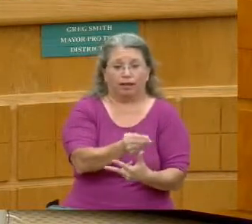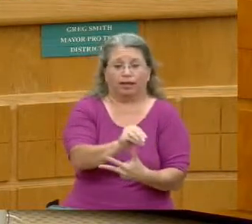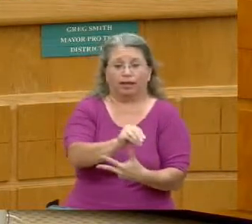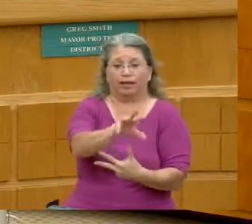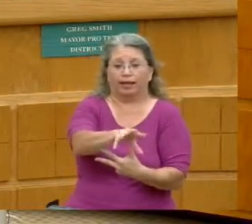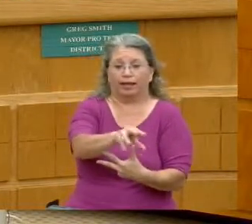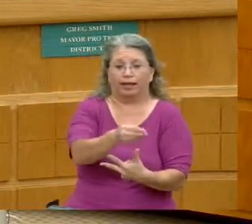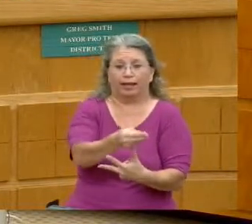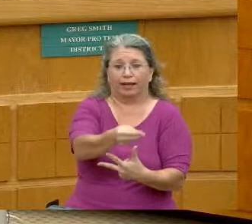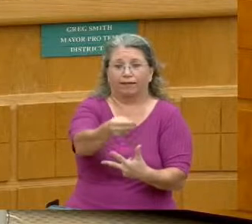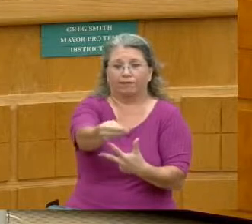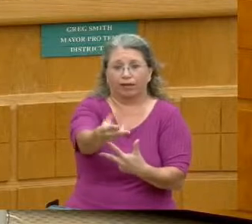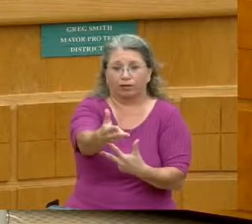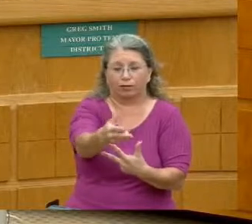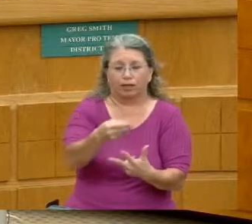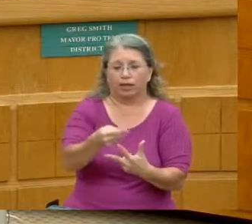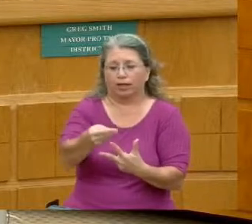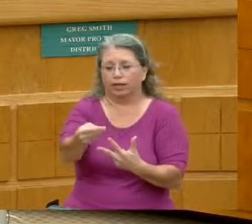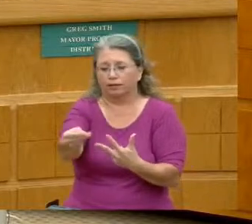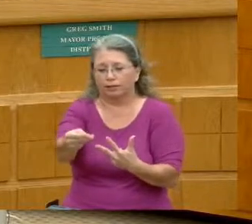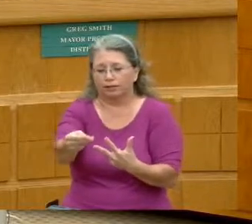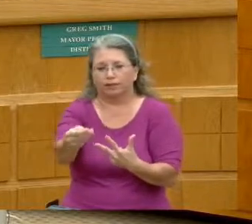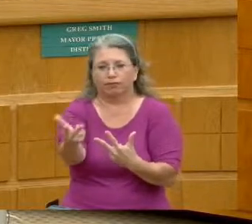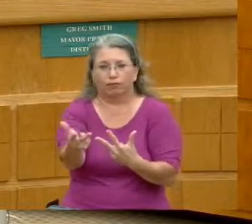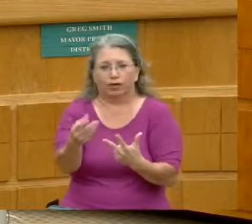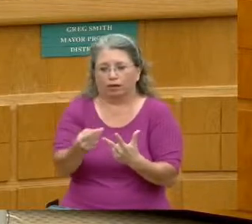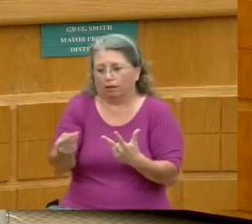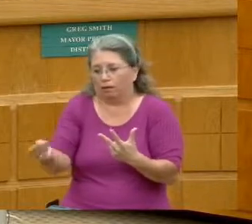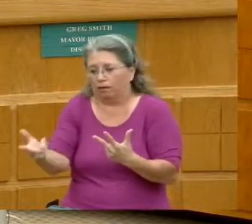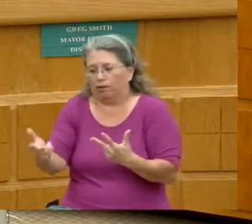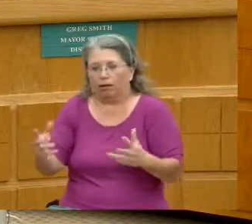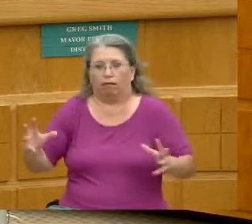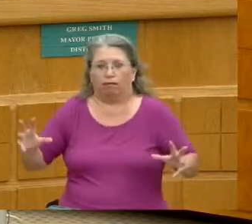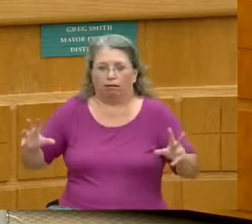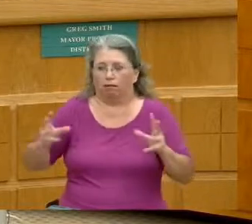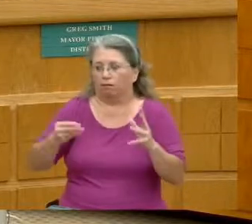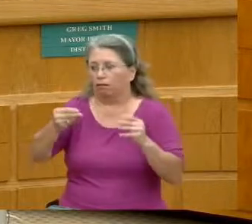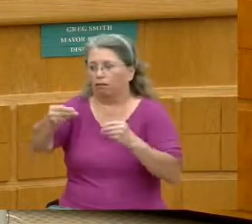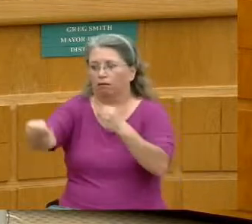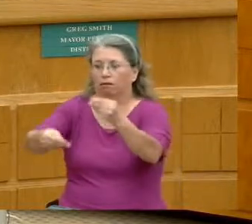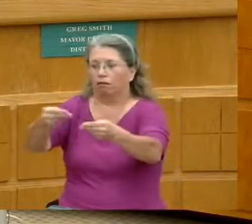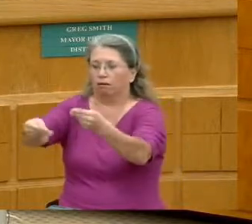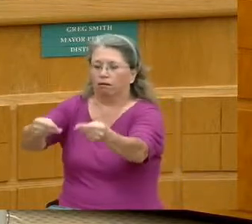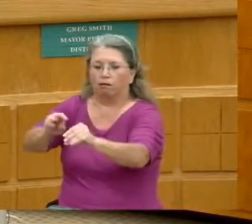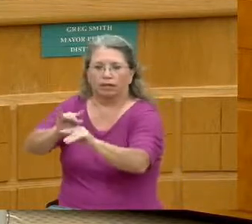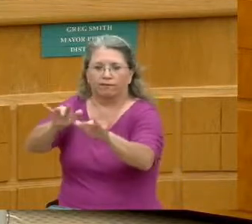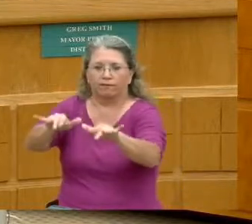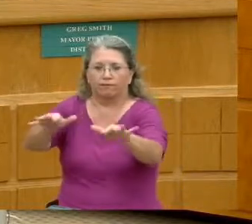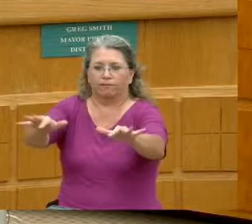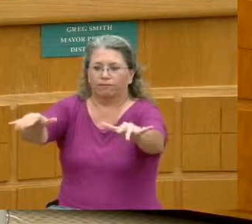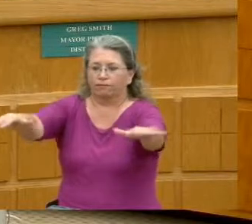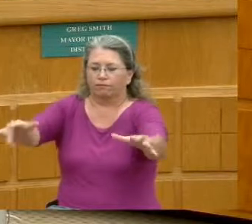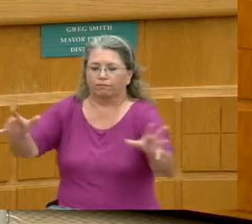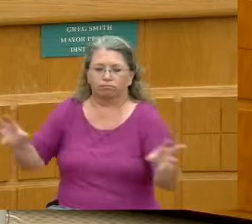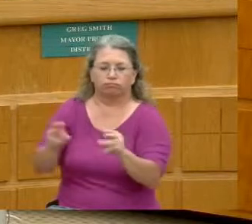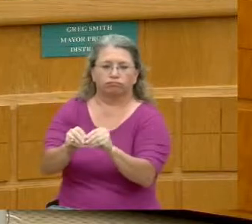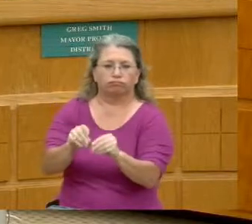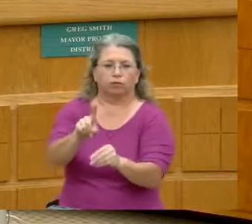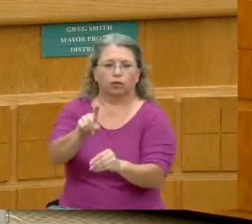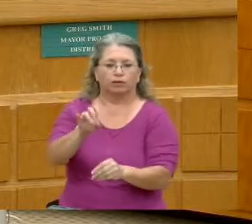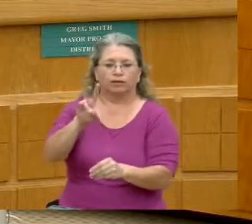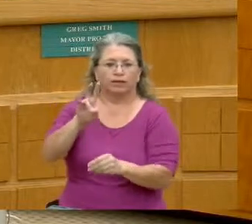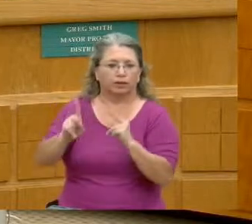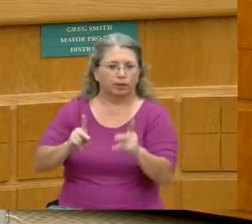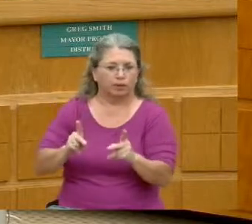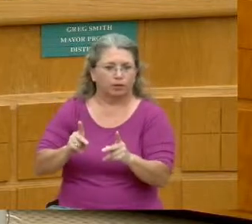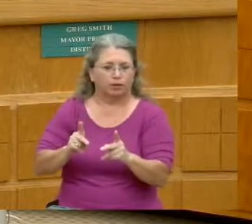4 weeks. Now this is additive, so you add all these numbers up. That's 107 people that are infected after 1 month from one person. Now,